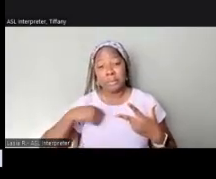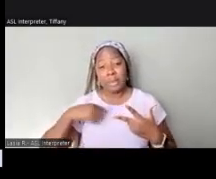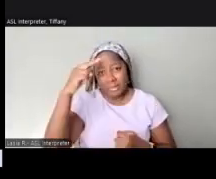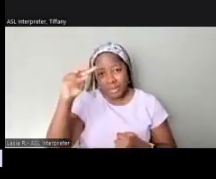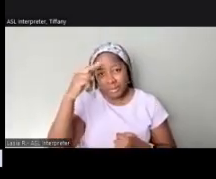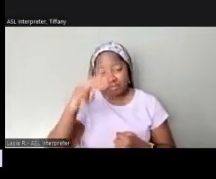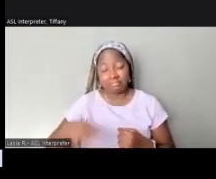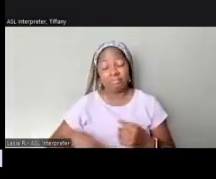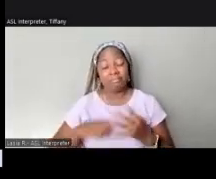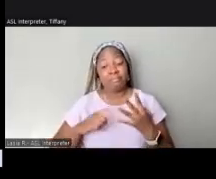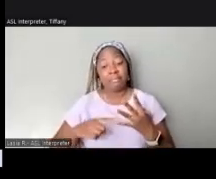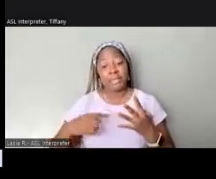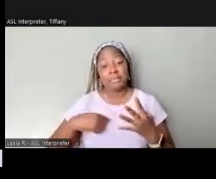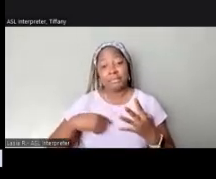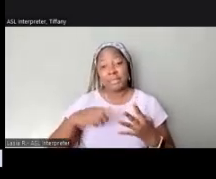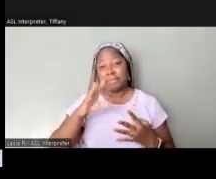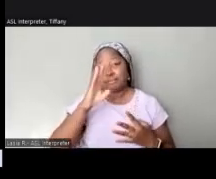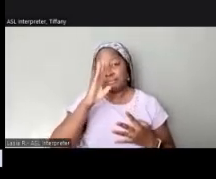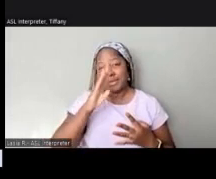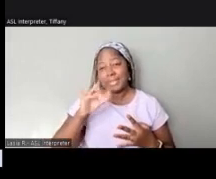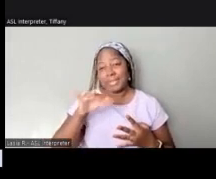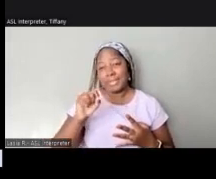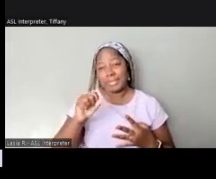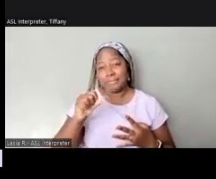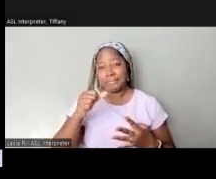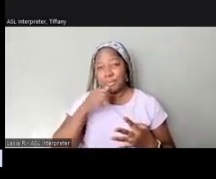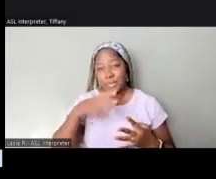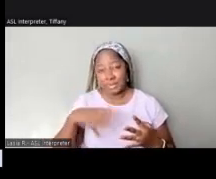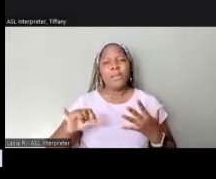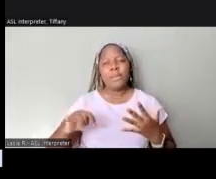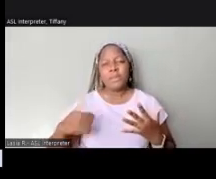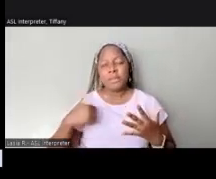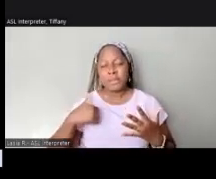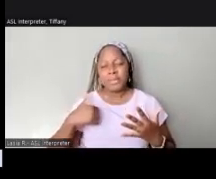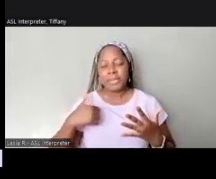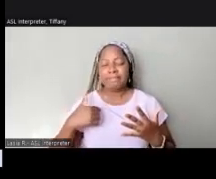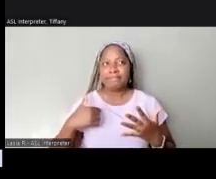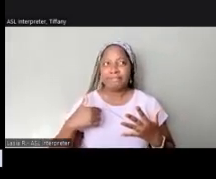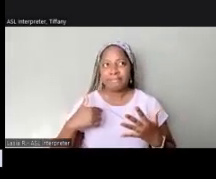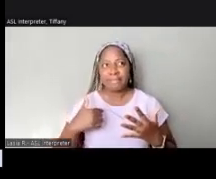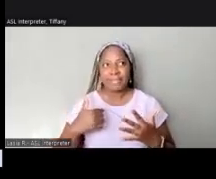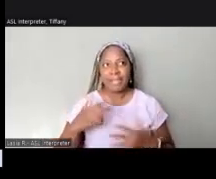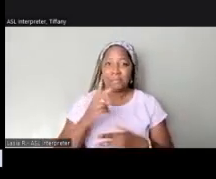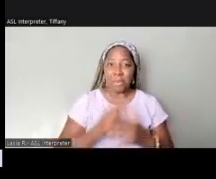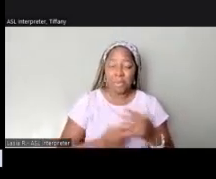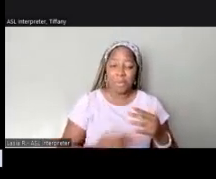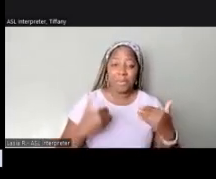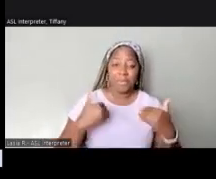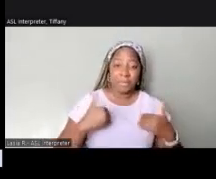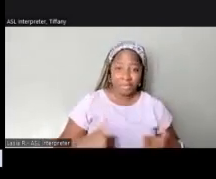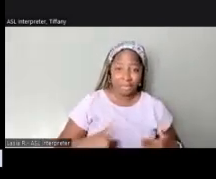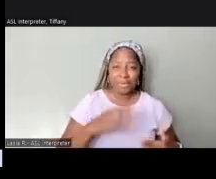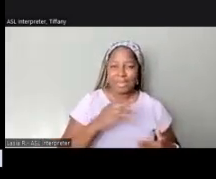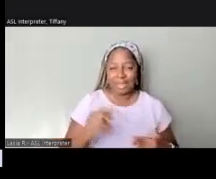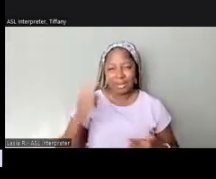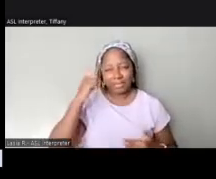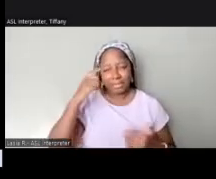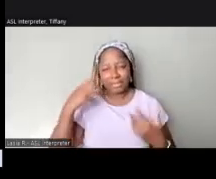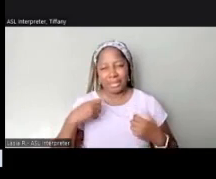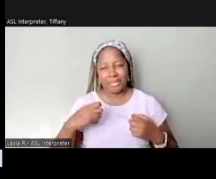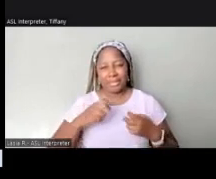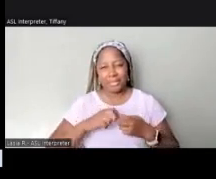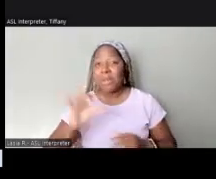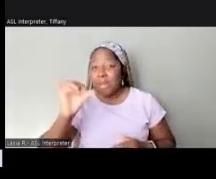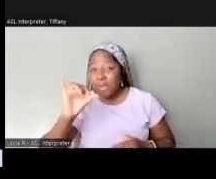hetero woman, and I'm a person who has both seen and I'm going to say unseen physical and mental health issues. I'm also a person with white